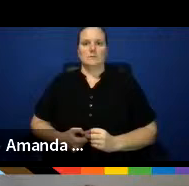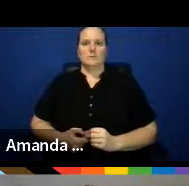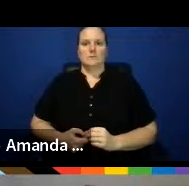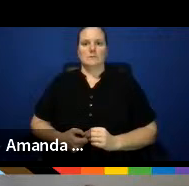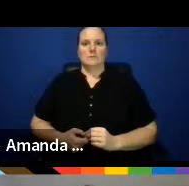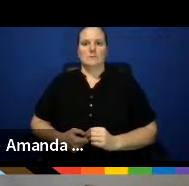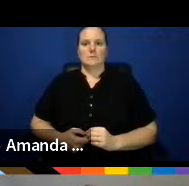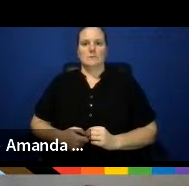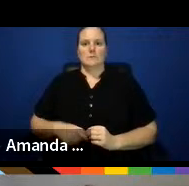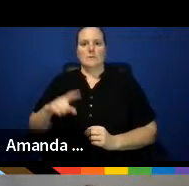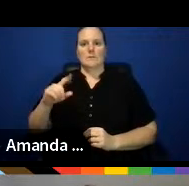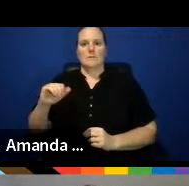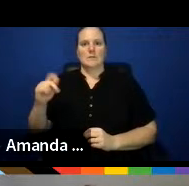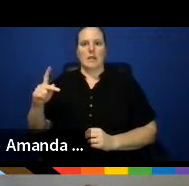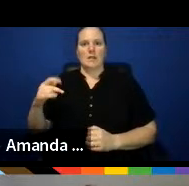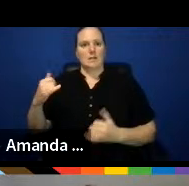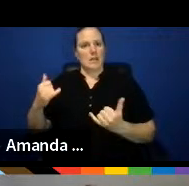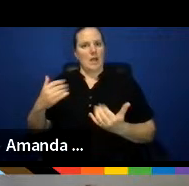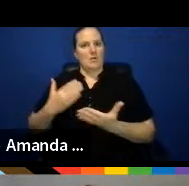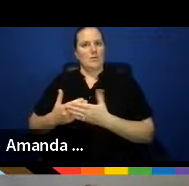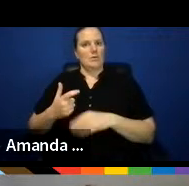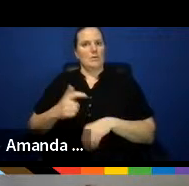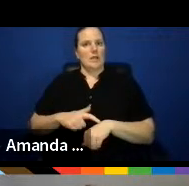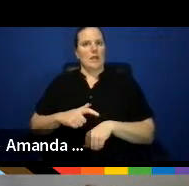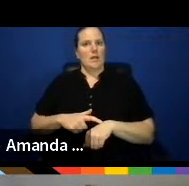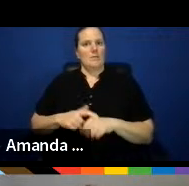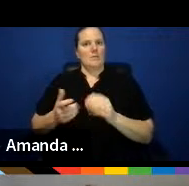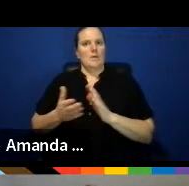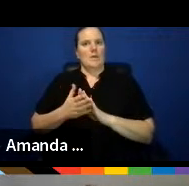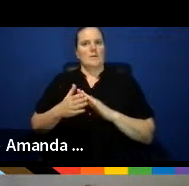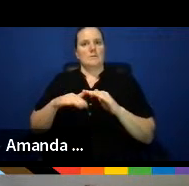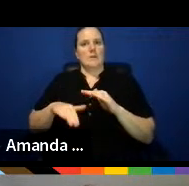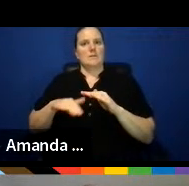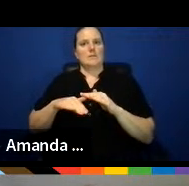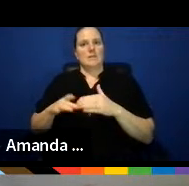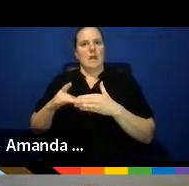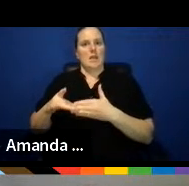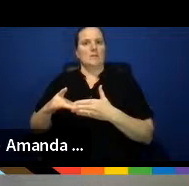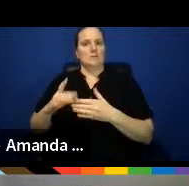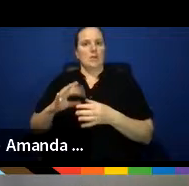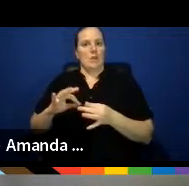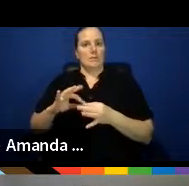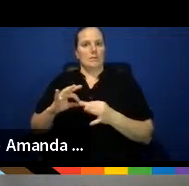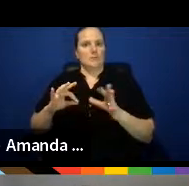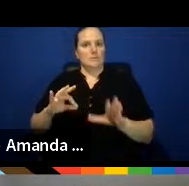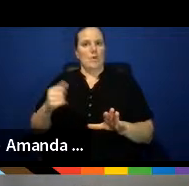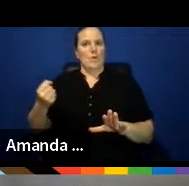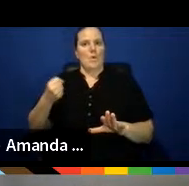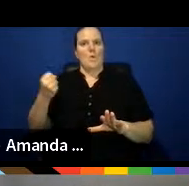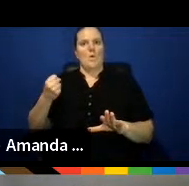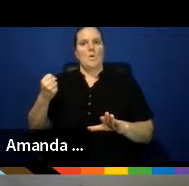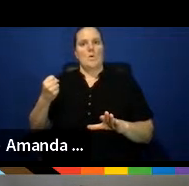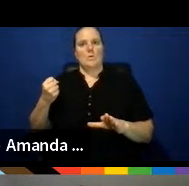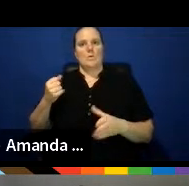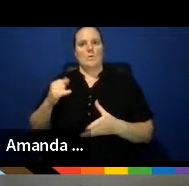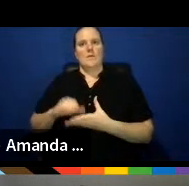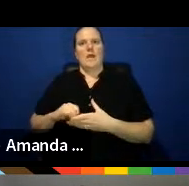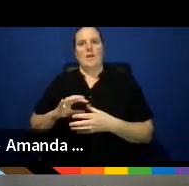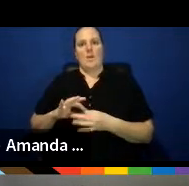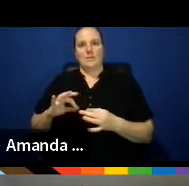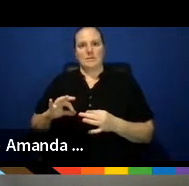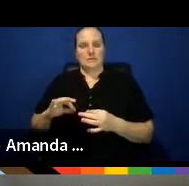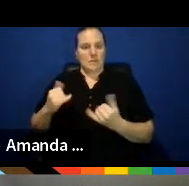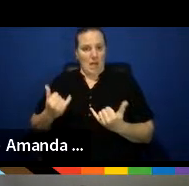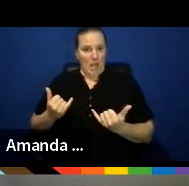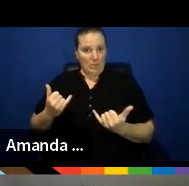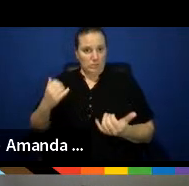Zachary. Is now a good time to ask just some basic guidance comments, or should I hold off on kind of on commenting, or is this okay